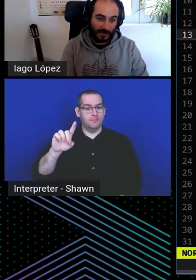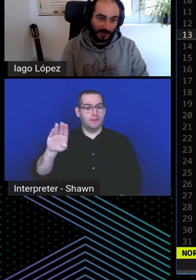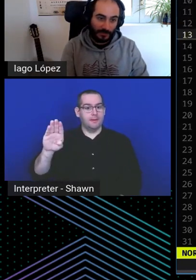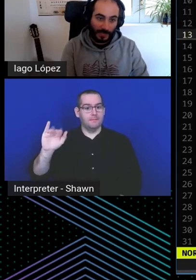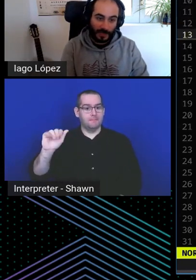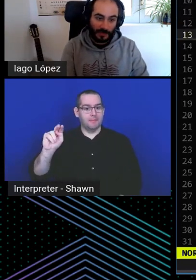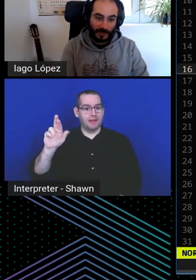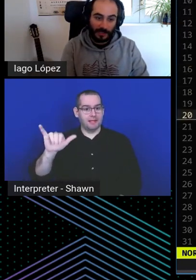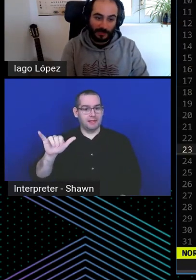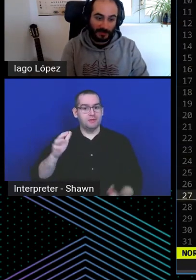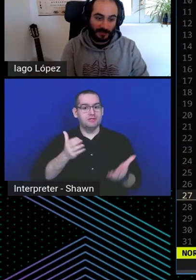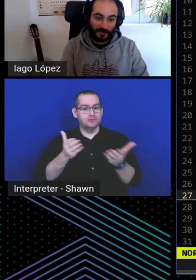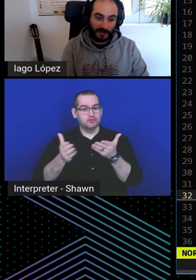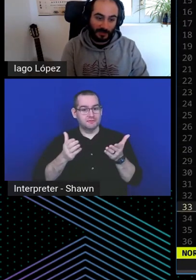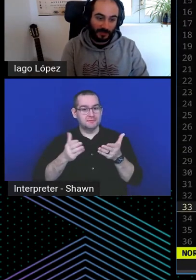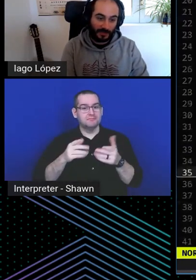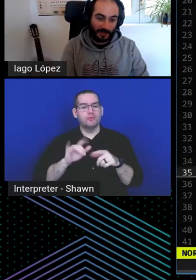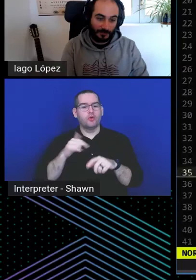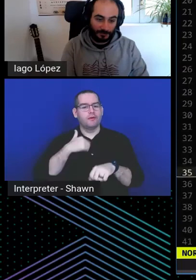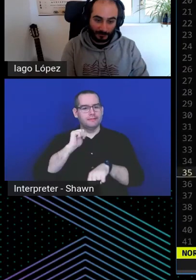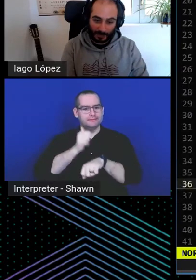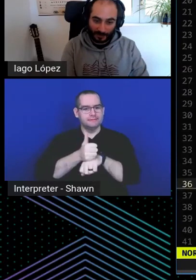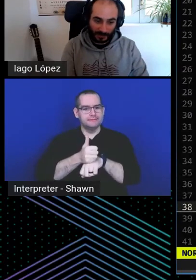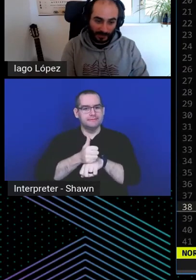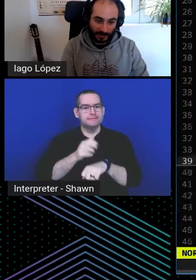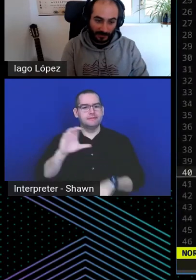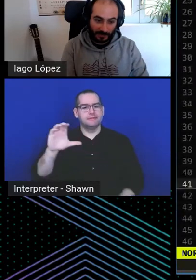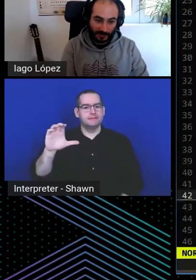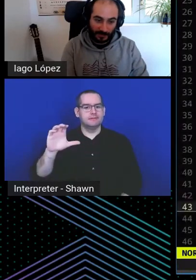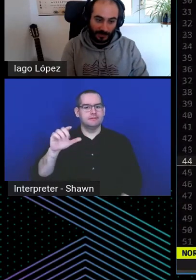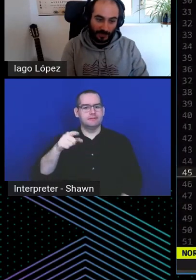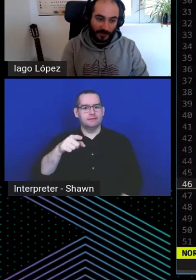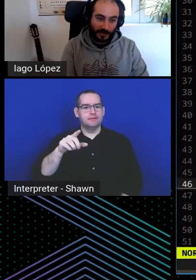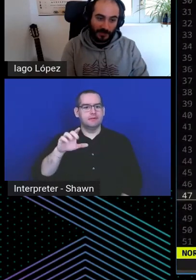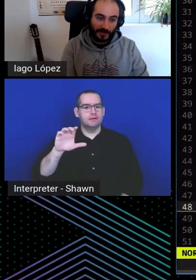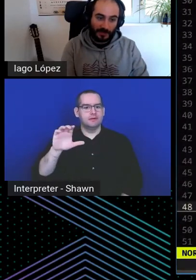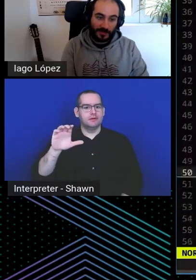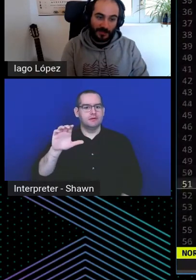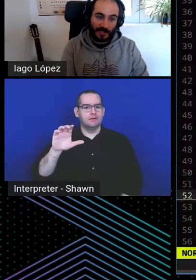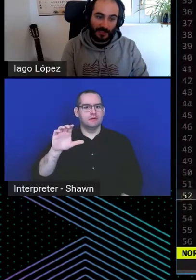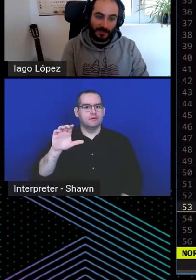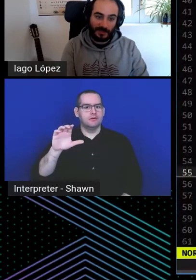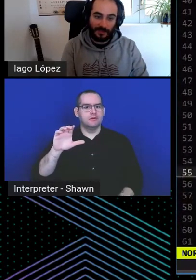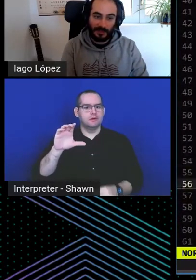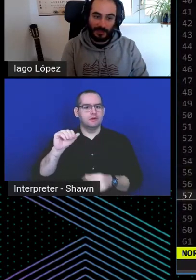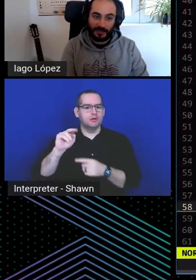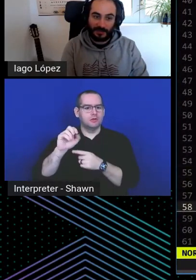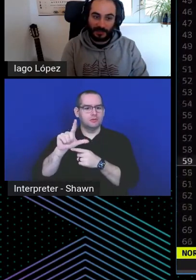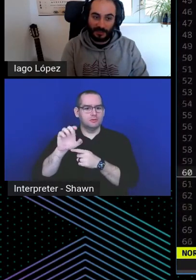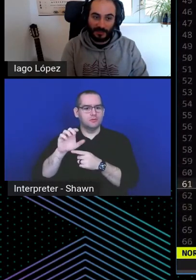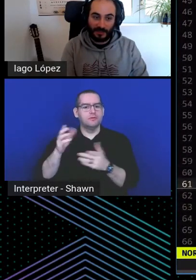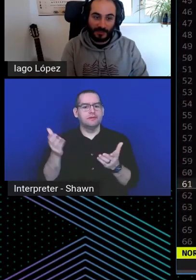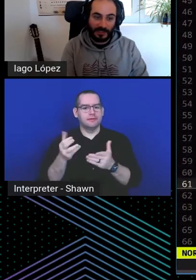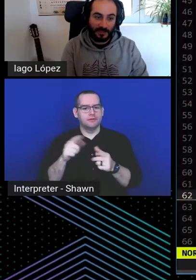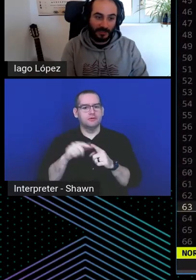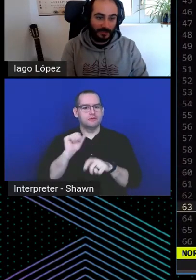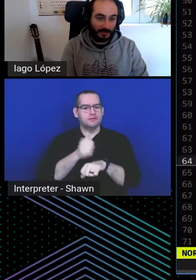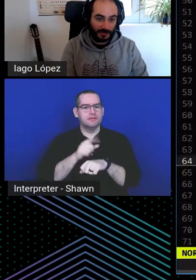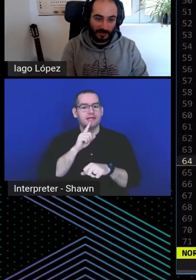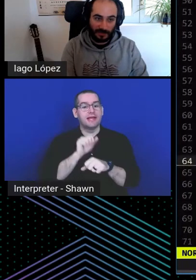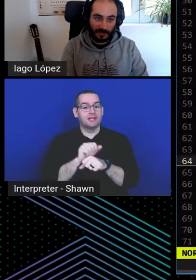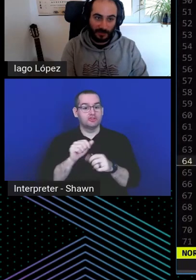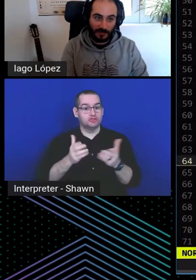binary. I also installed console here, and this is the actual service that starts the Nomad